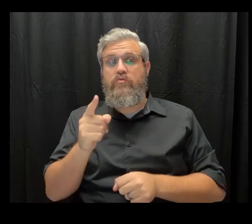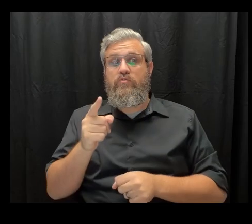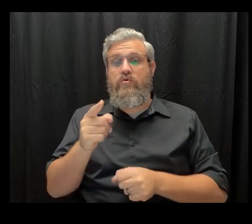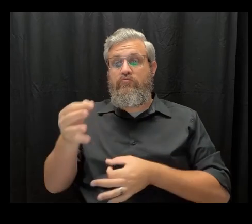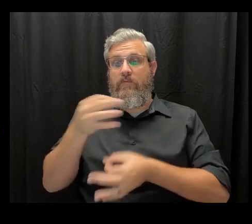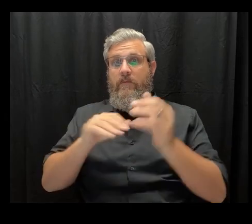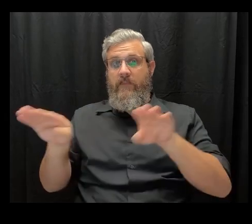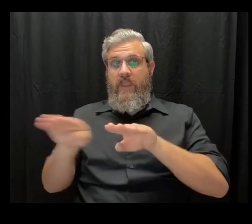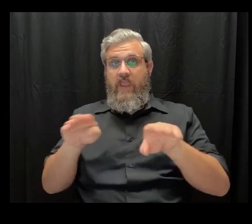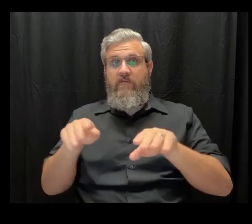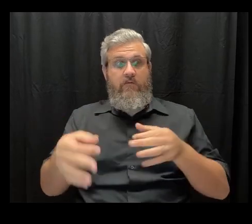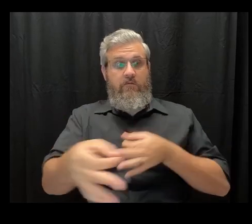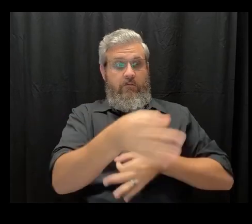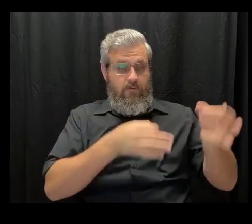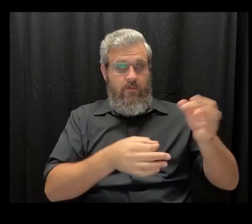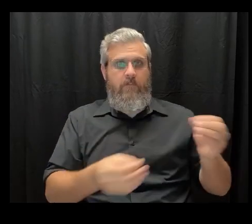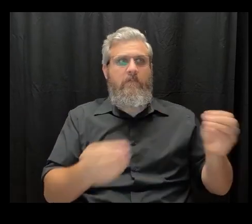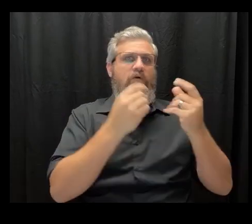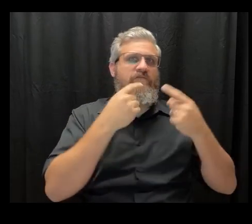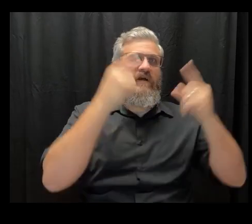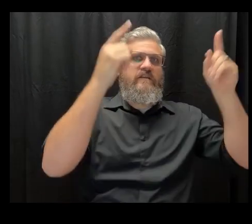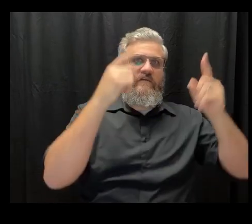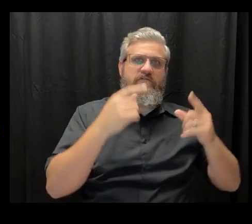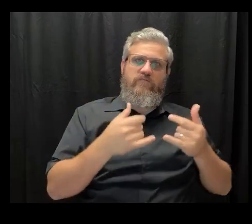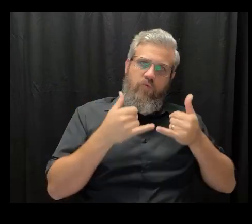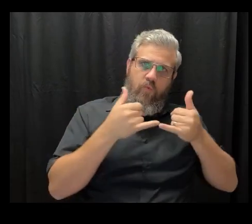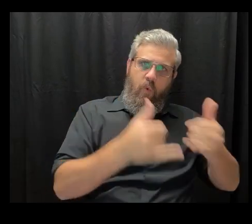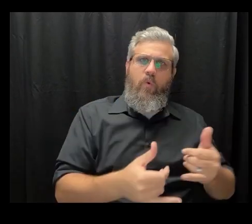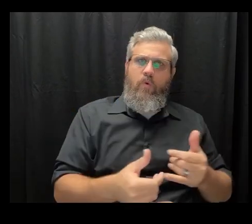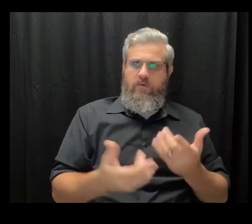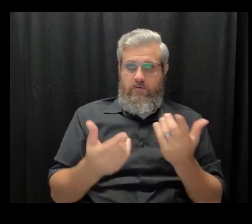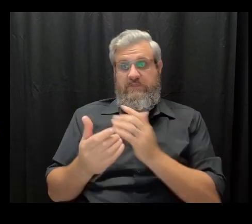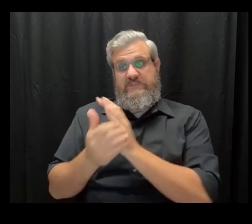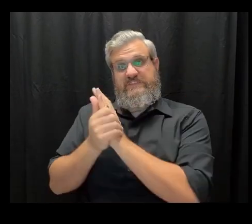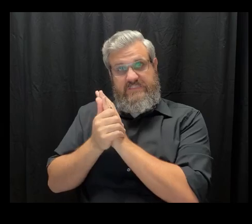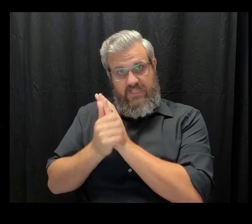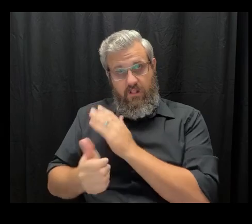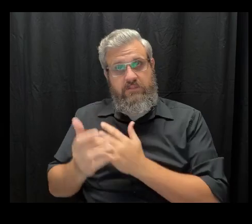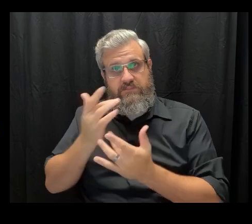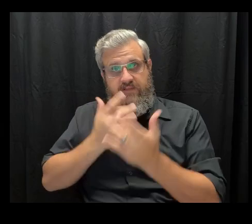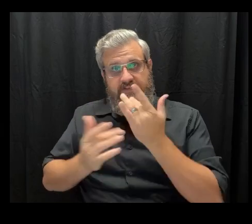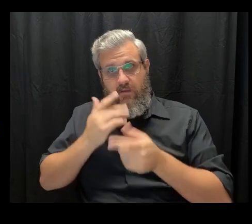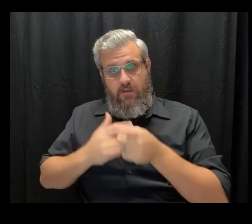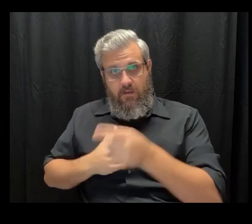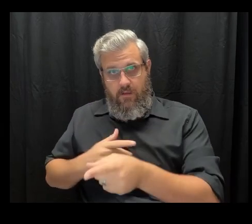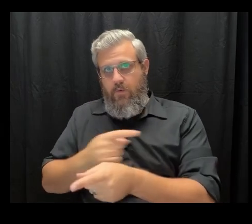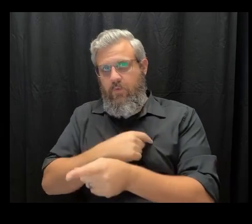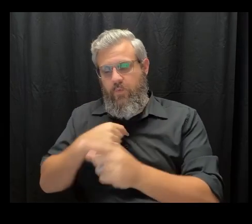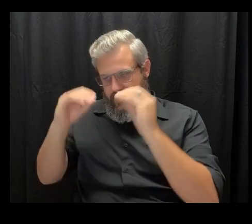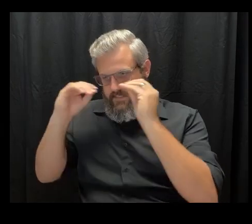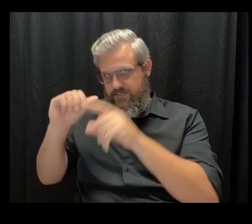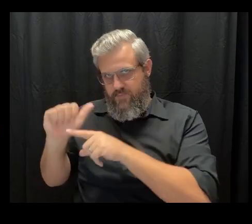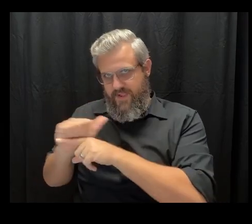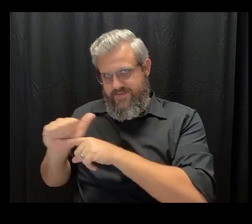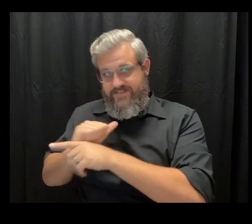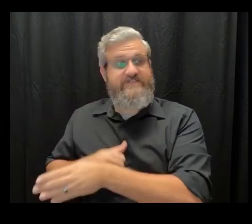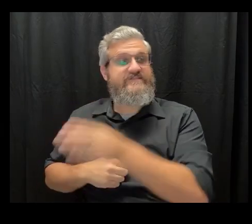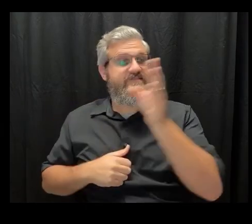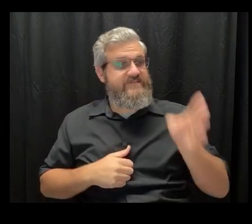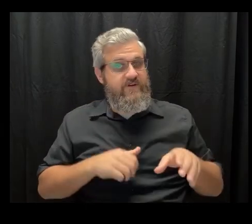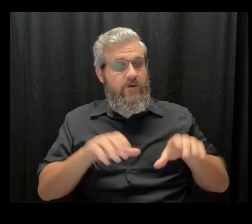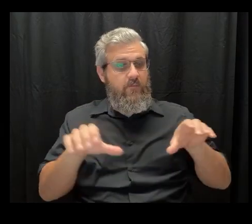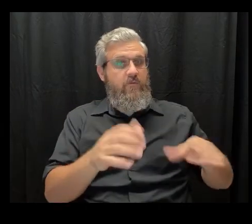To put it simply, for skill deficits, we teach and practice. For performance deficits, we motivate,